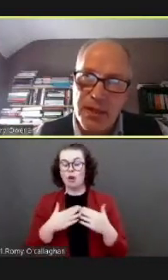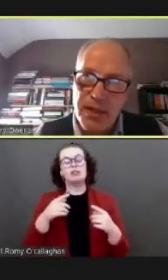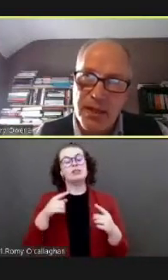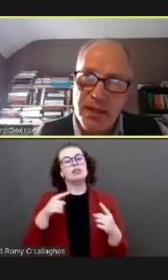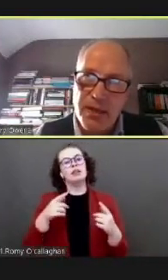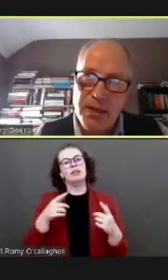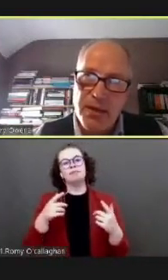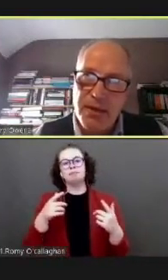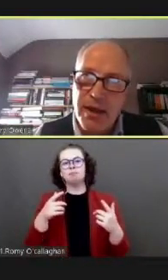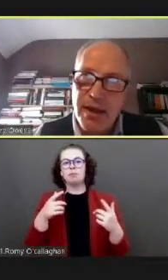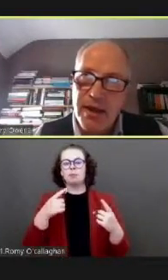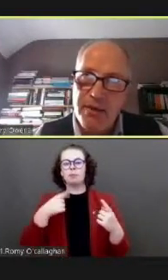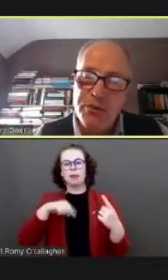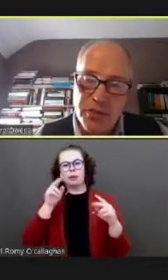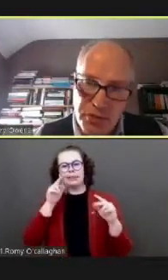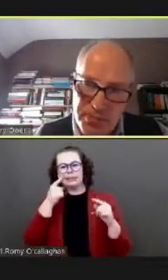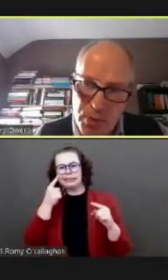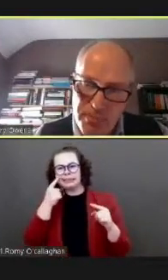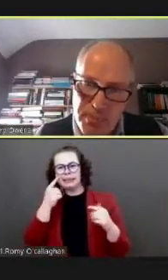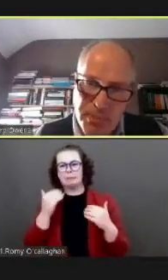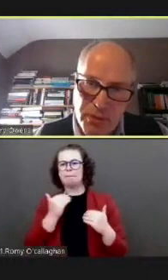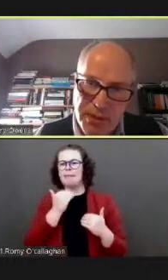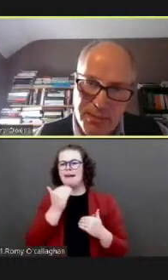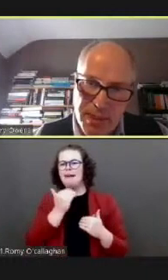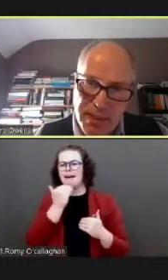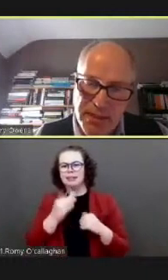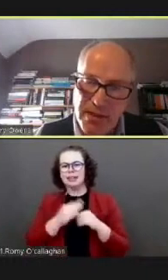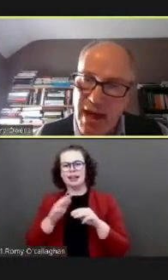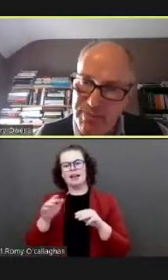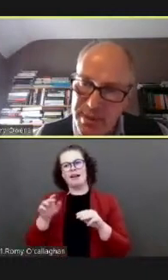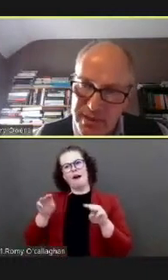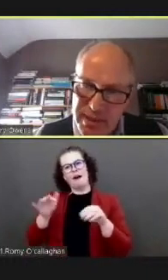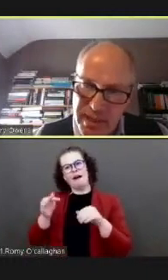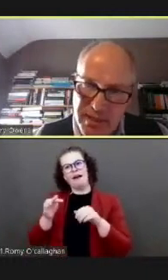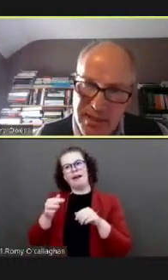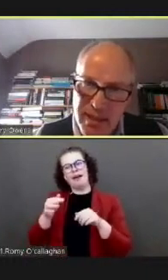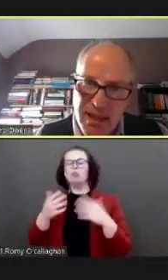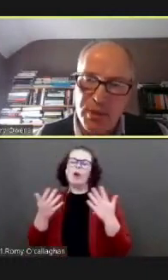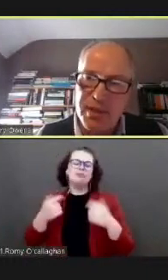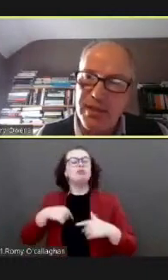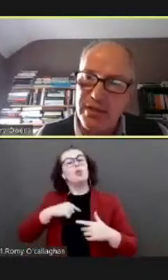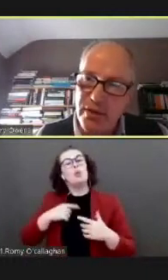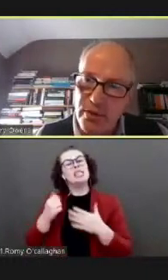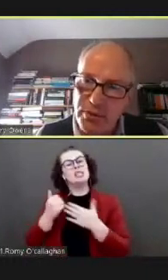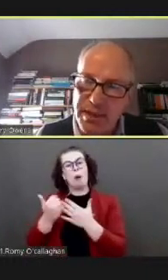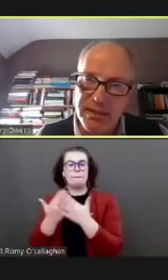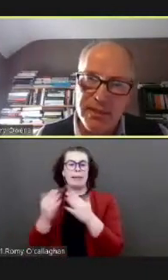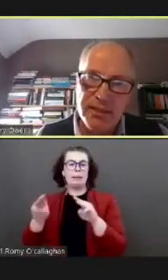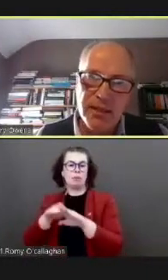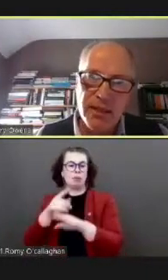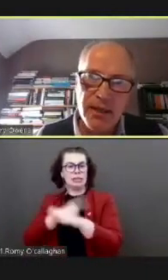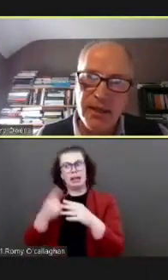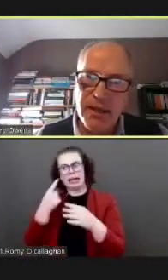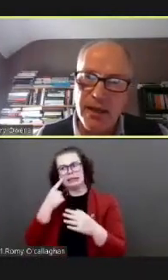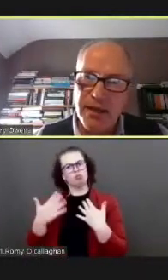suppose, we do support people with disabilities. There have been successes, but it's not